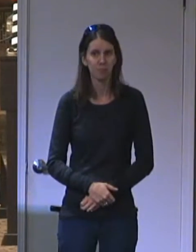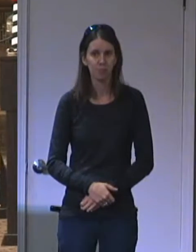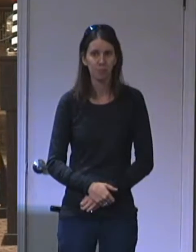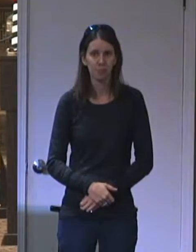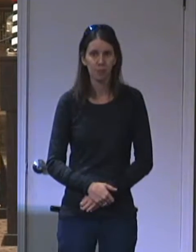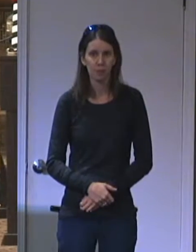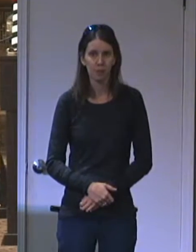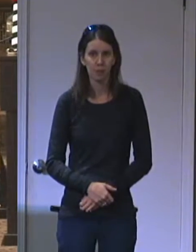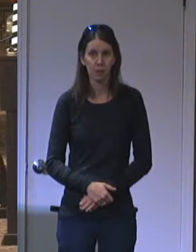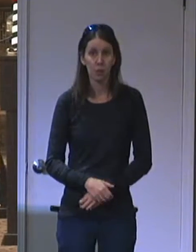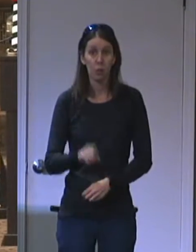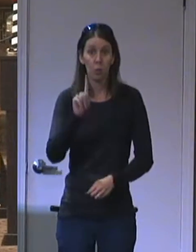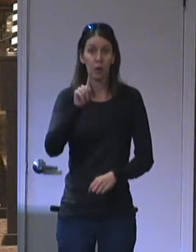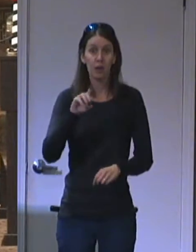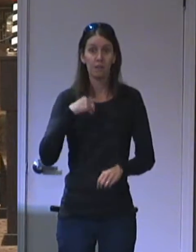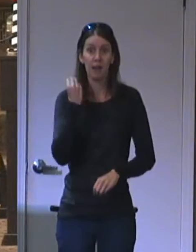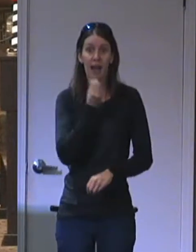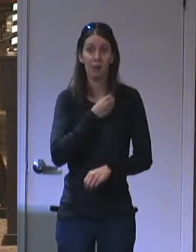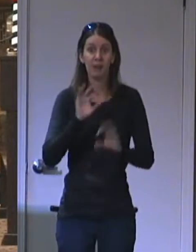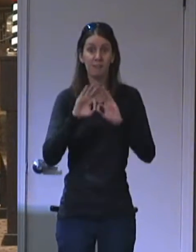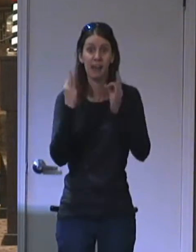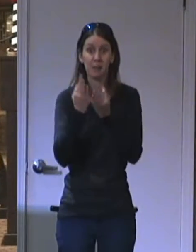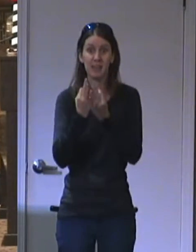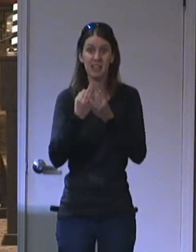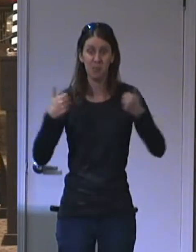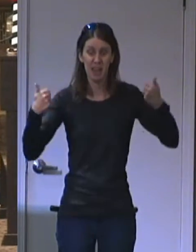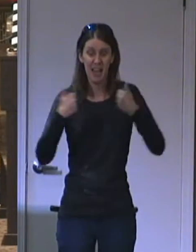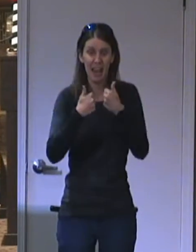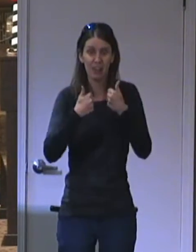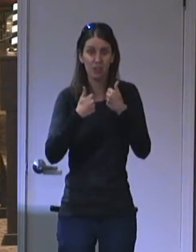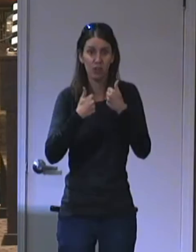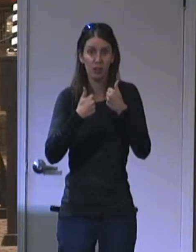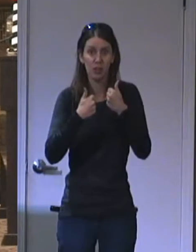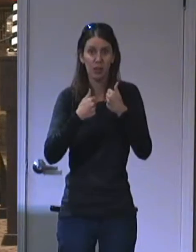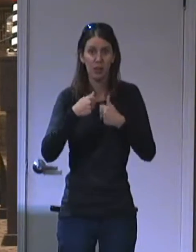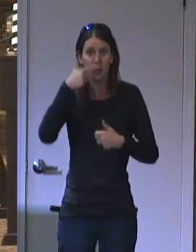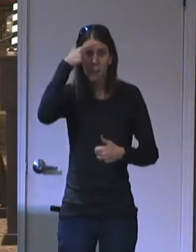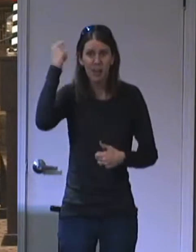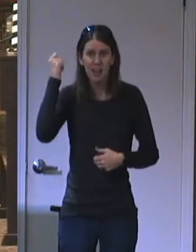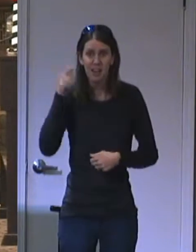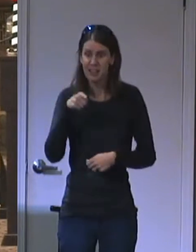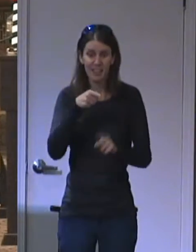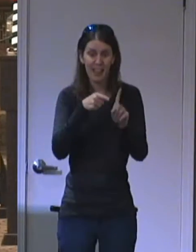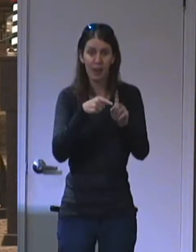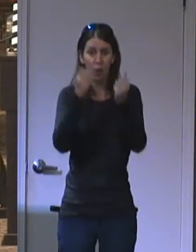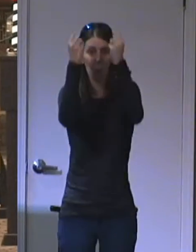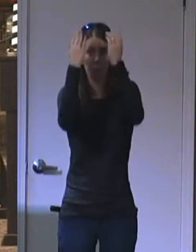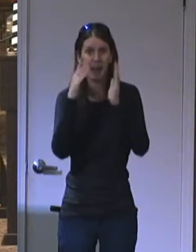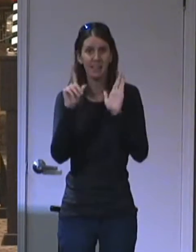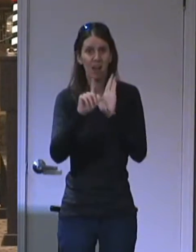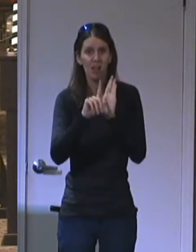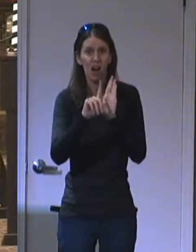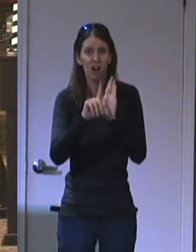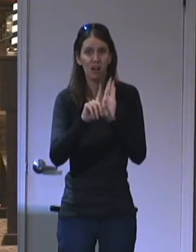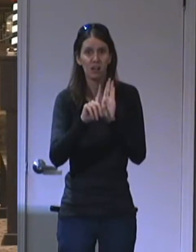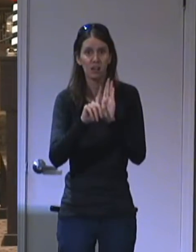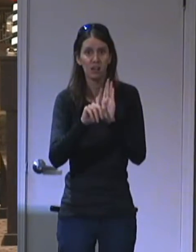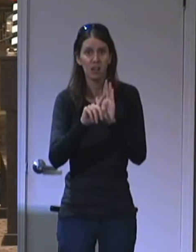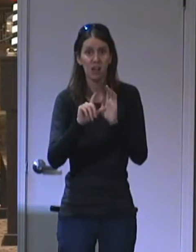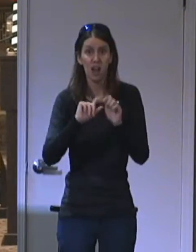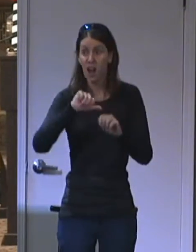One of our families got hit this week because they wouldn't turn right on red. You know? And